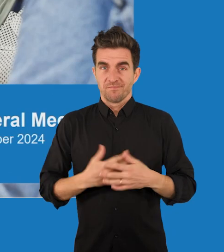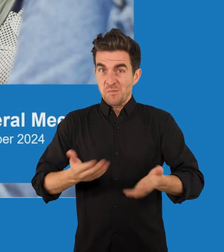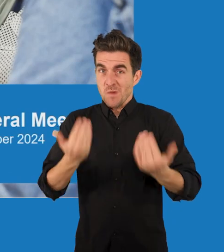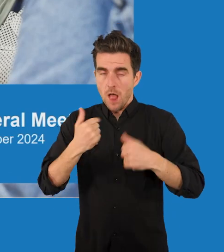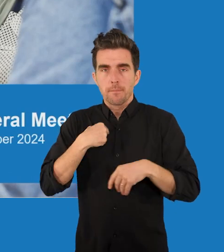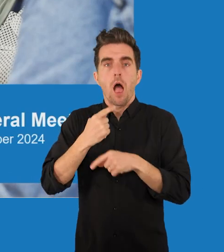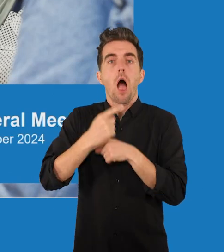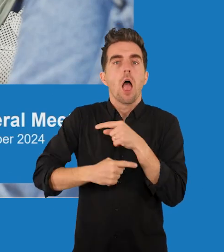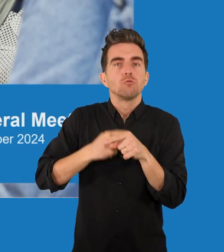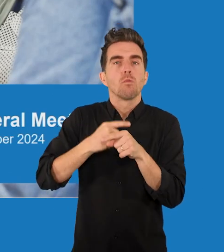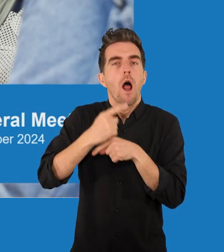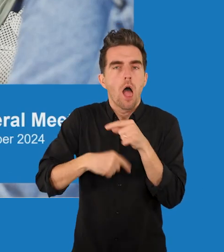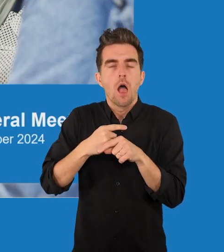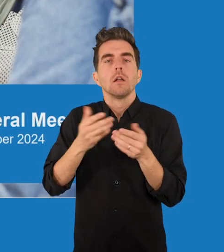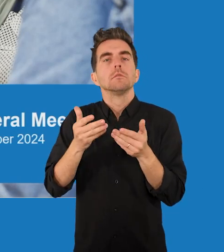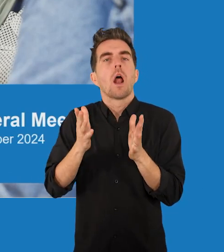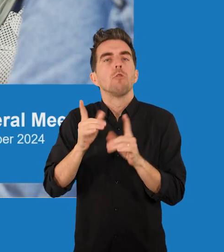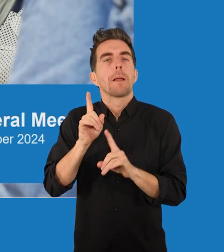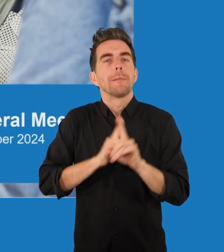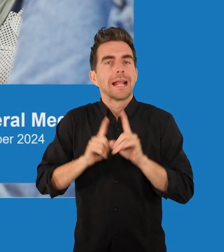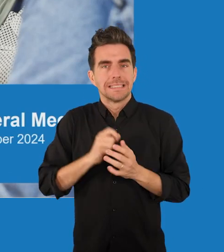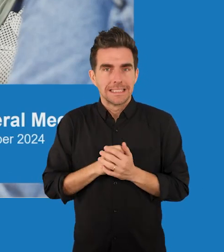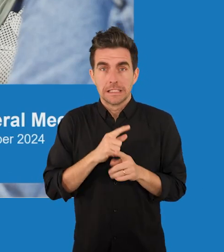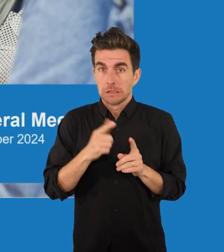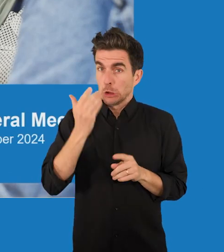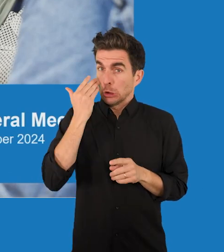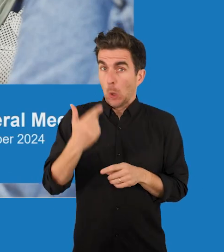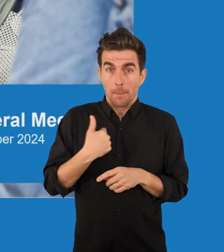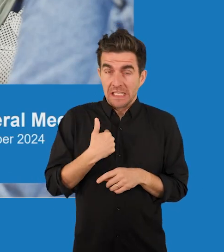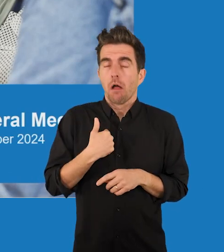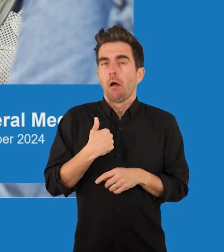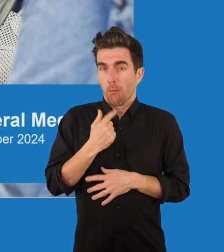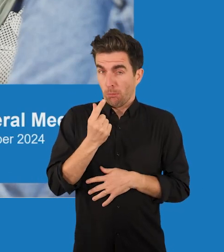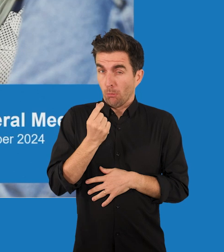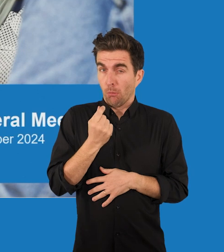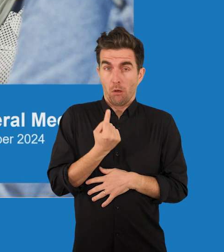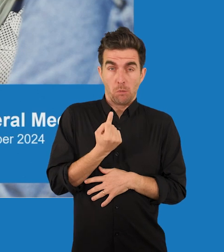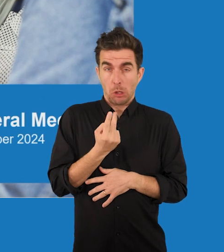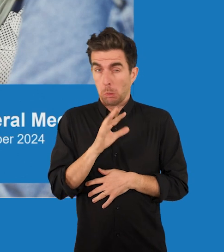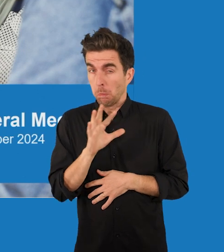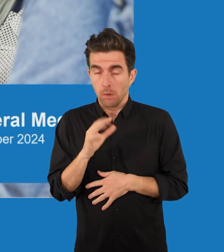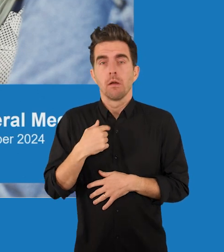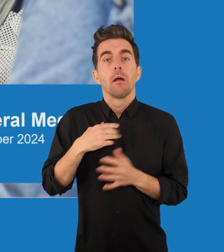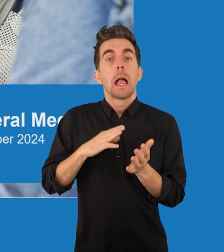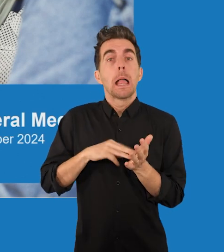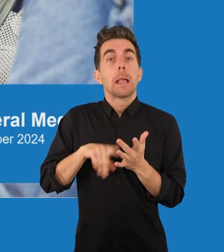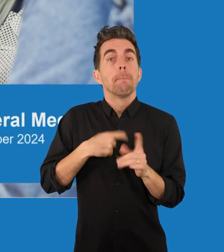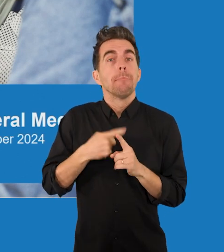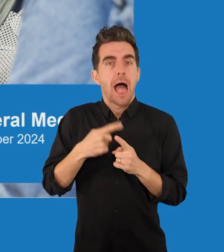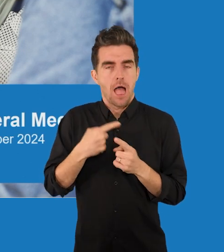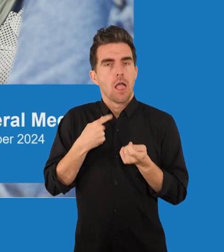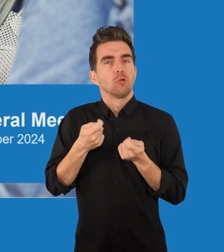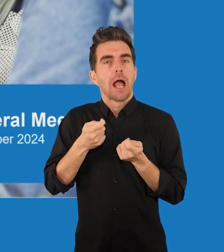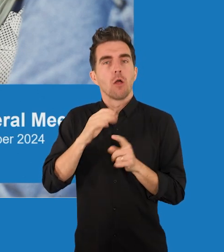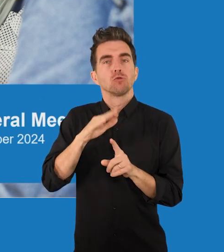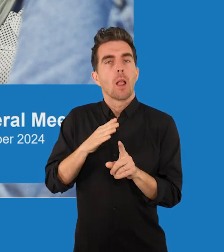big welcome to our annual general meeting. For those of you who don't know me, and there may be one or two, my name's Mike. I'm the chair of